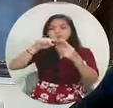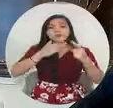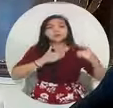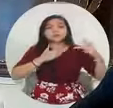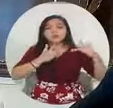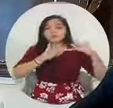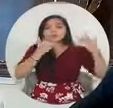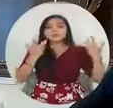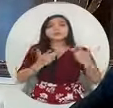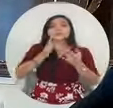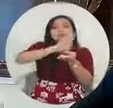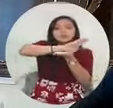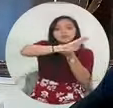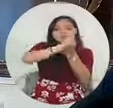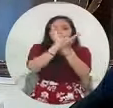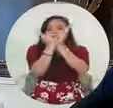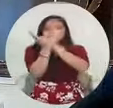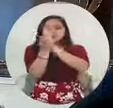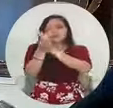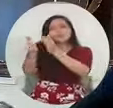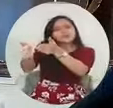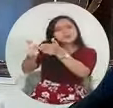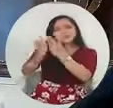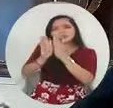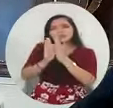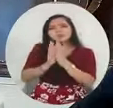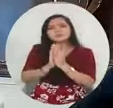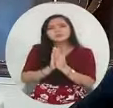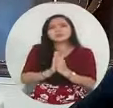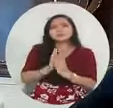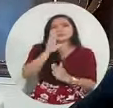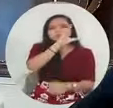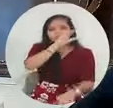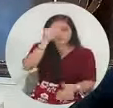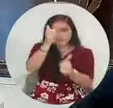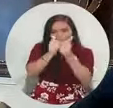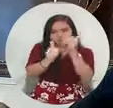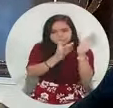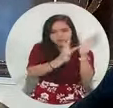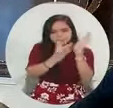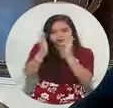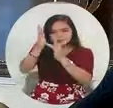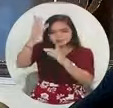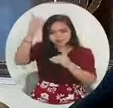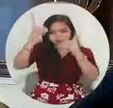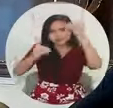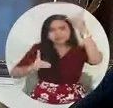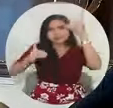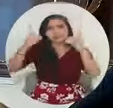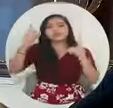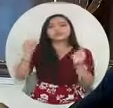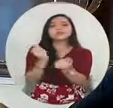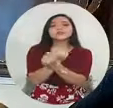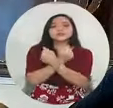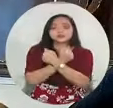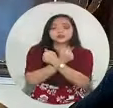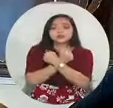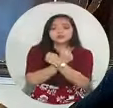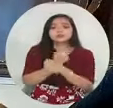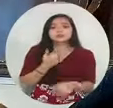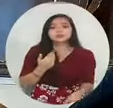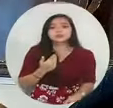when my heart begins to question any doubt that you love